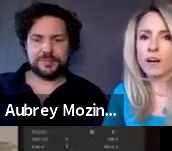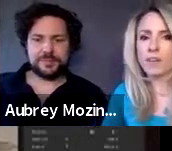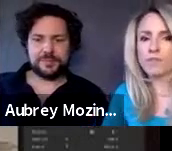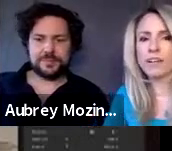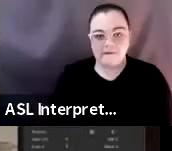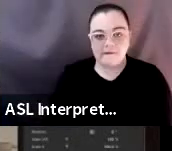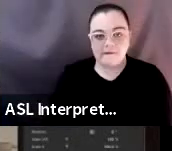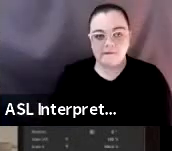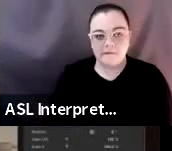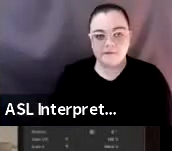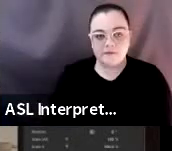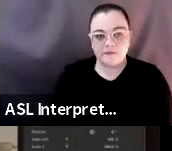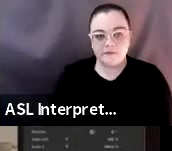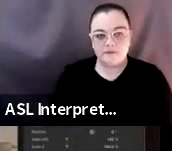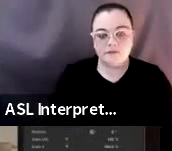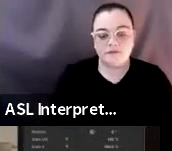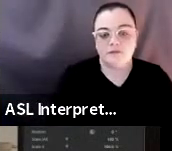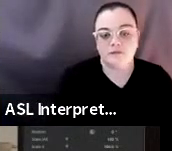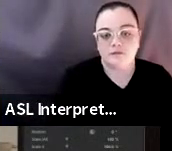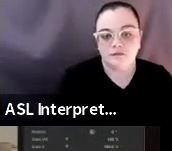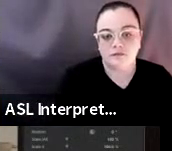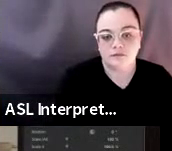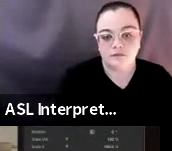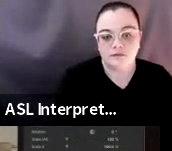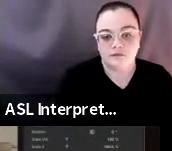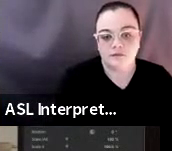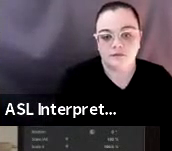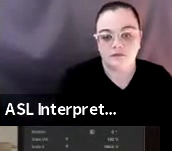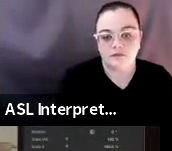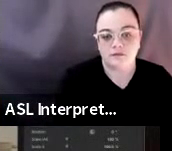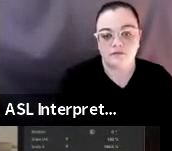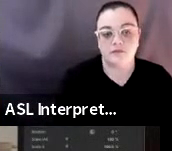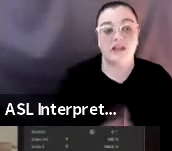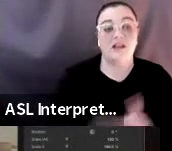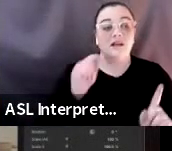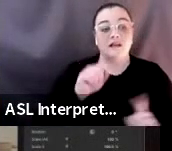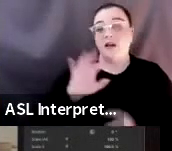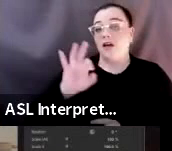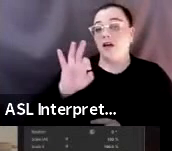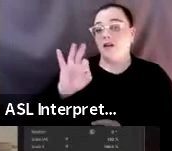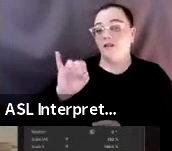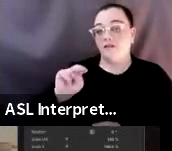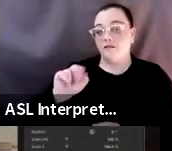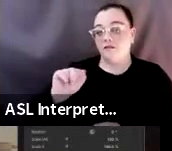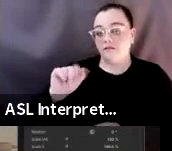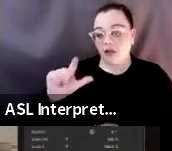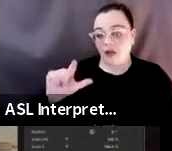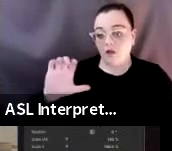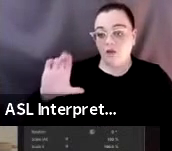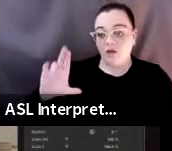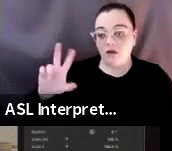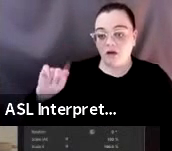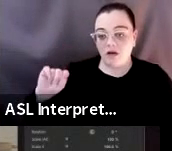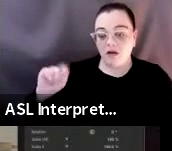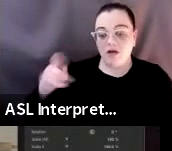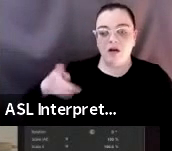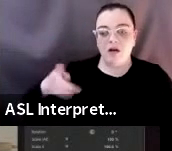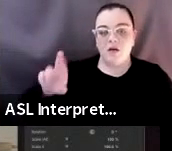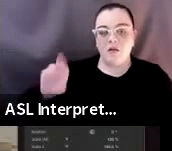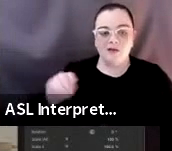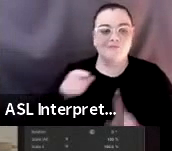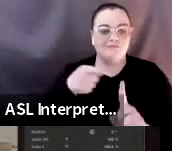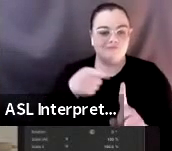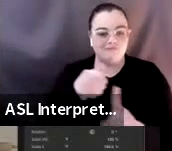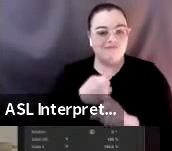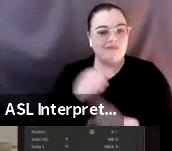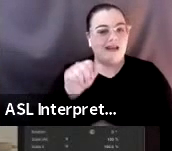So Final Cut Pro, this is the app that we're going to be doing a live demo of today. And basically,